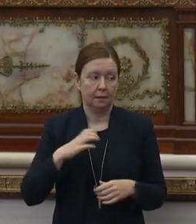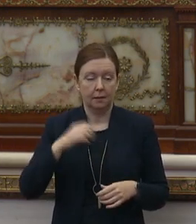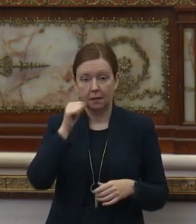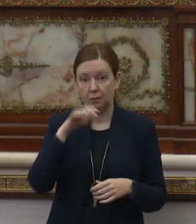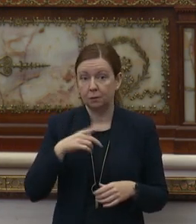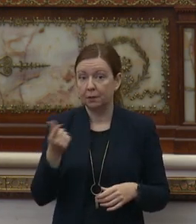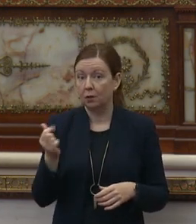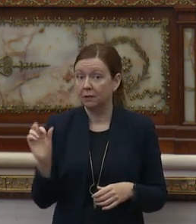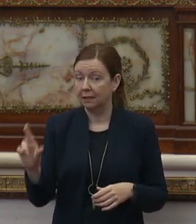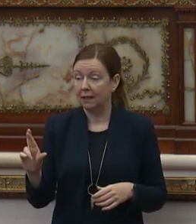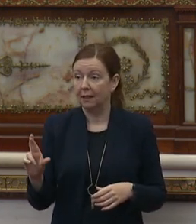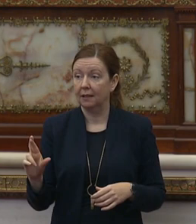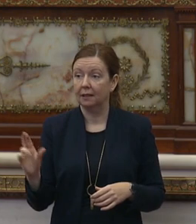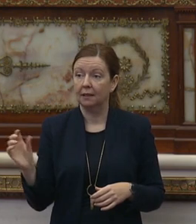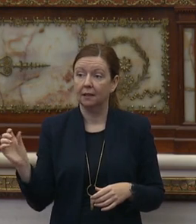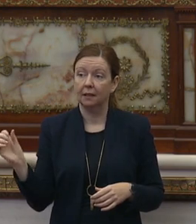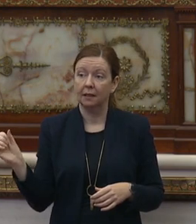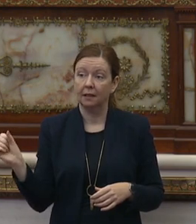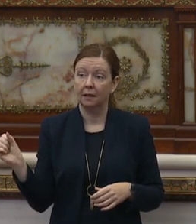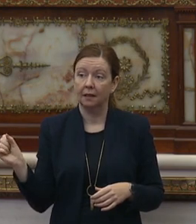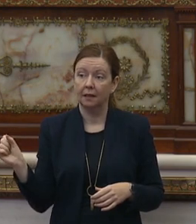Councilwoman Gauthier?